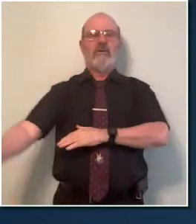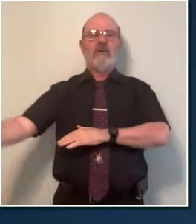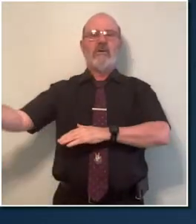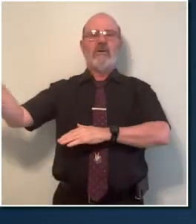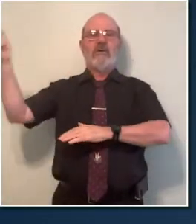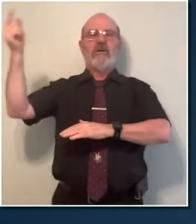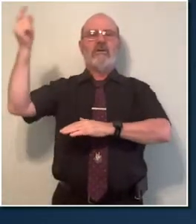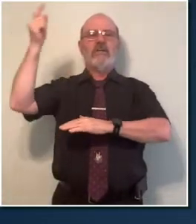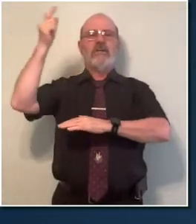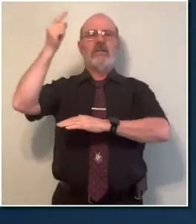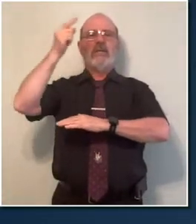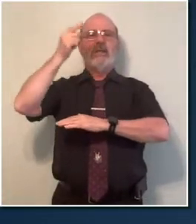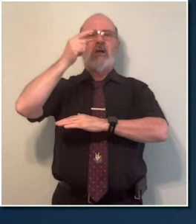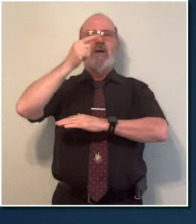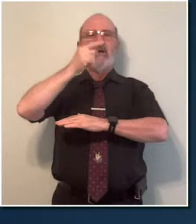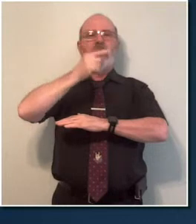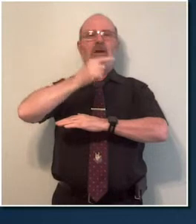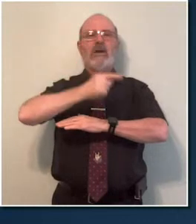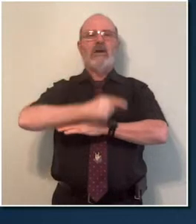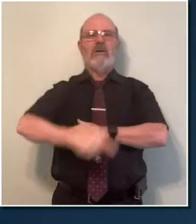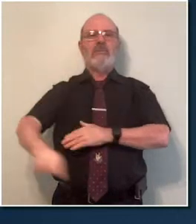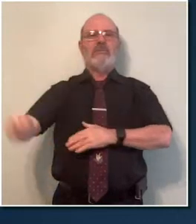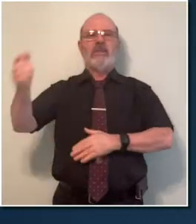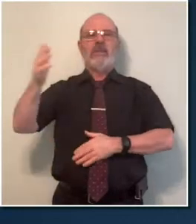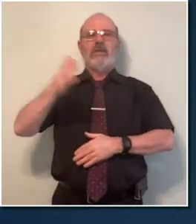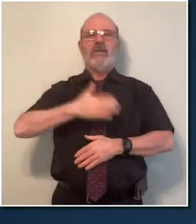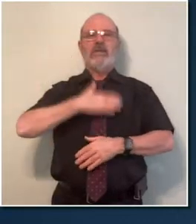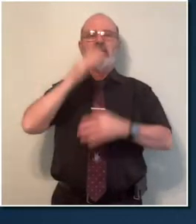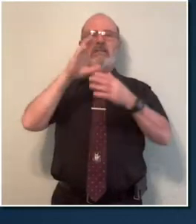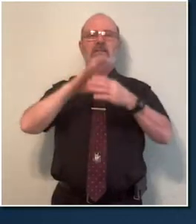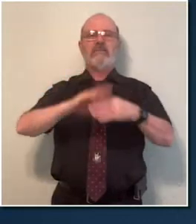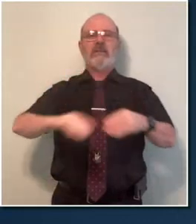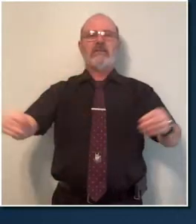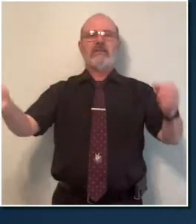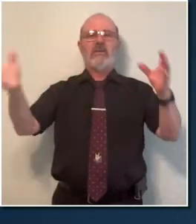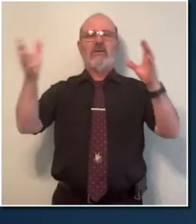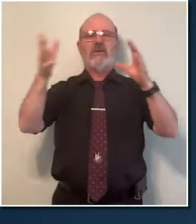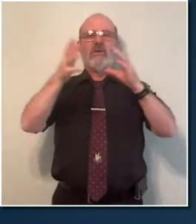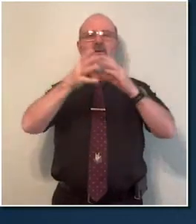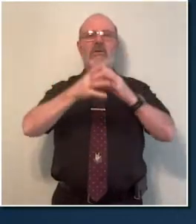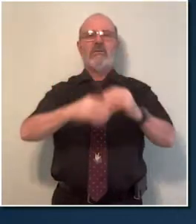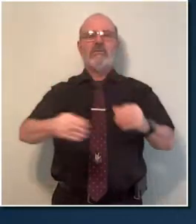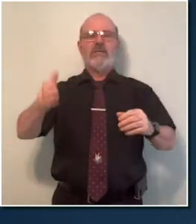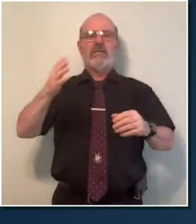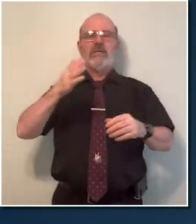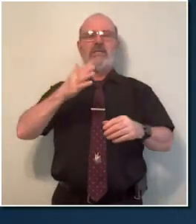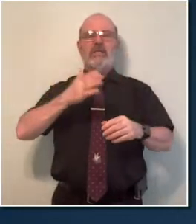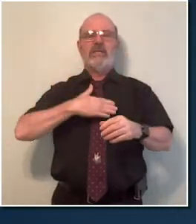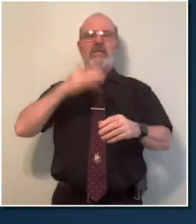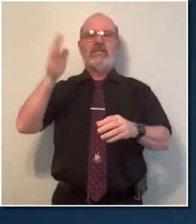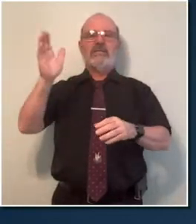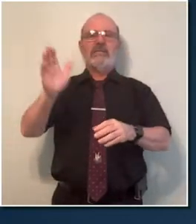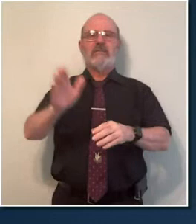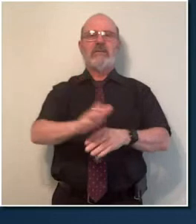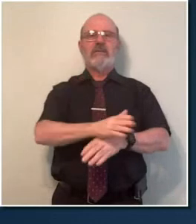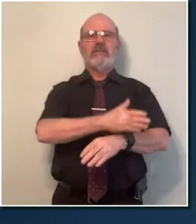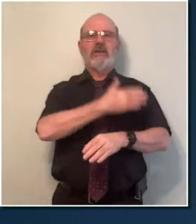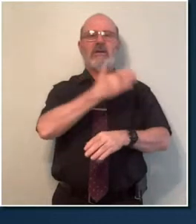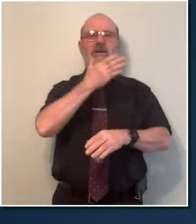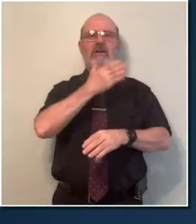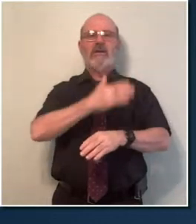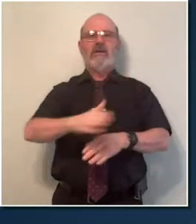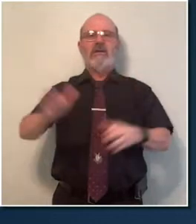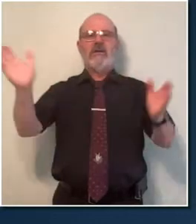Savior all the day long. This is my story, this is my